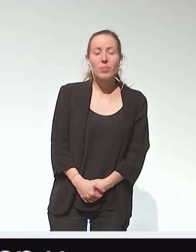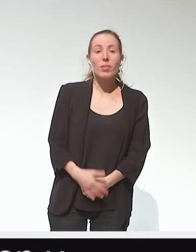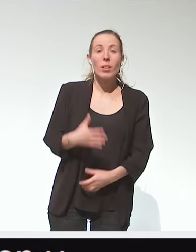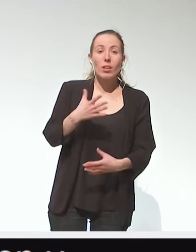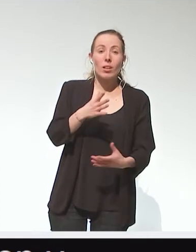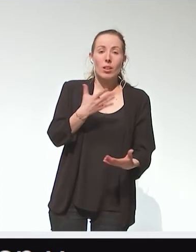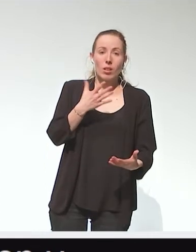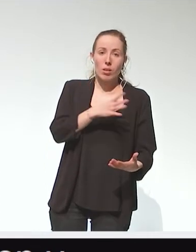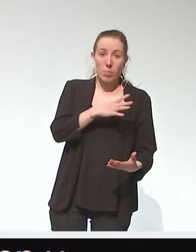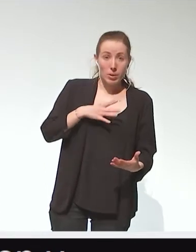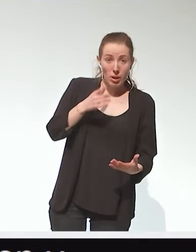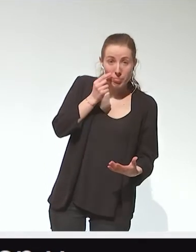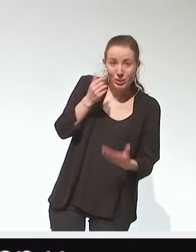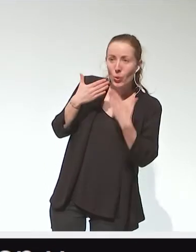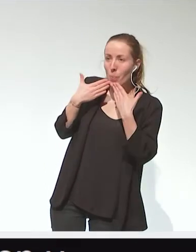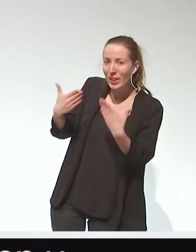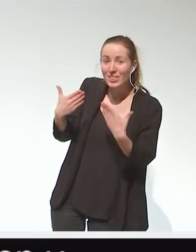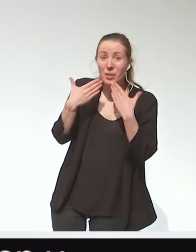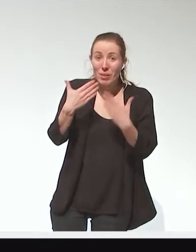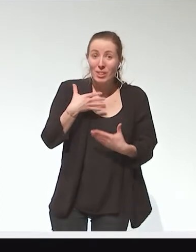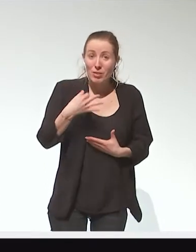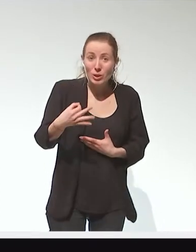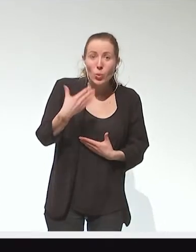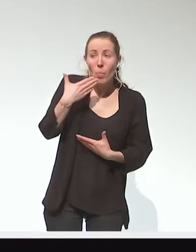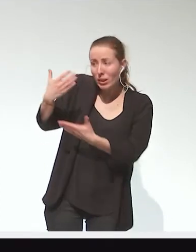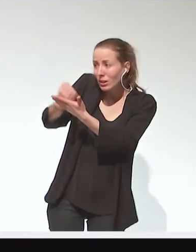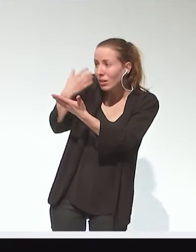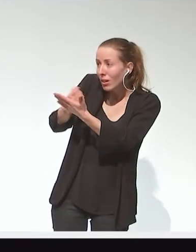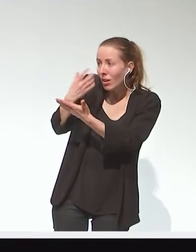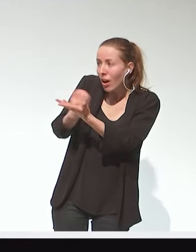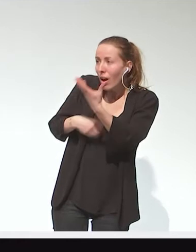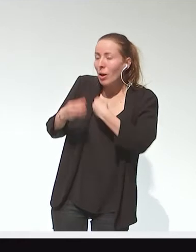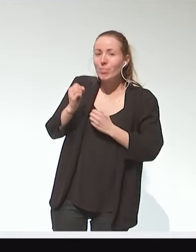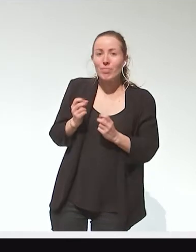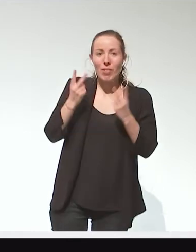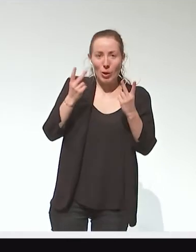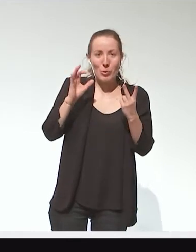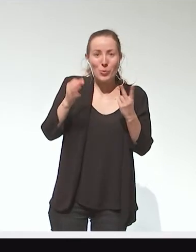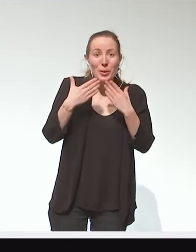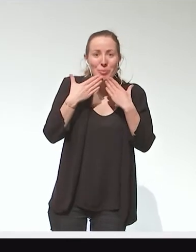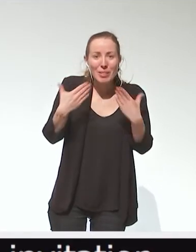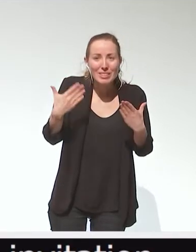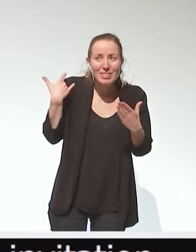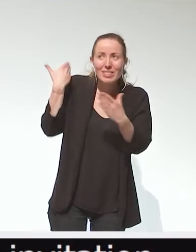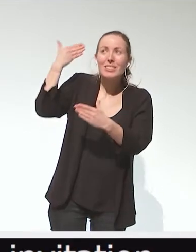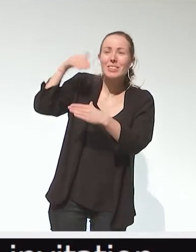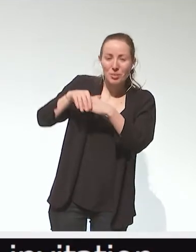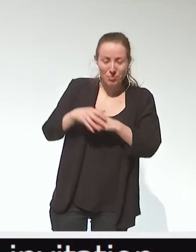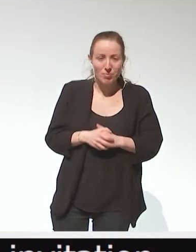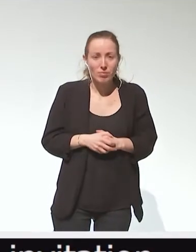have received today. Romania has a strategy for the persons with disabilities, A Fair